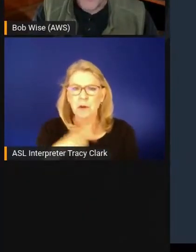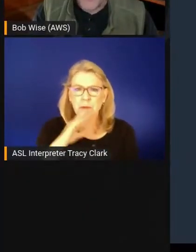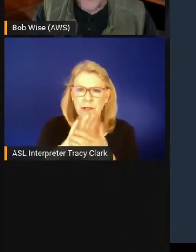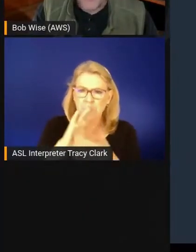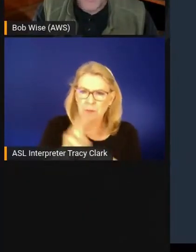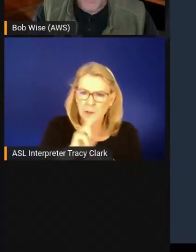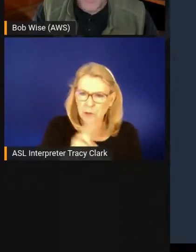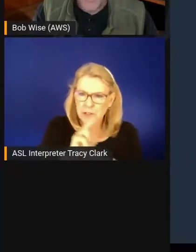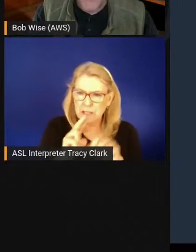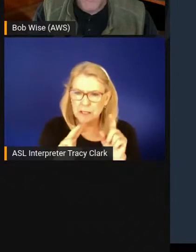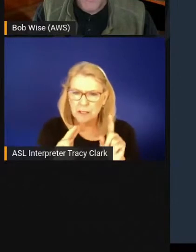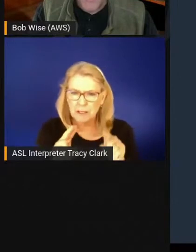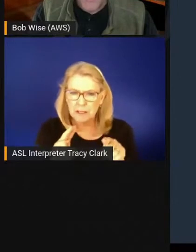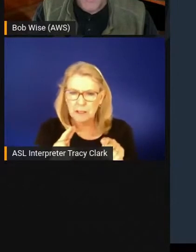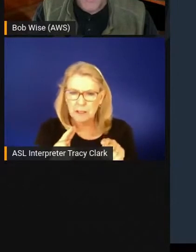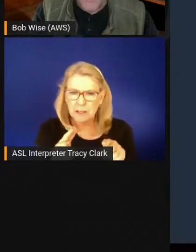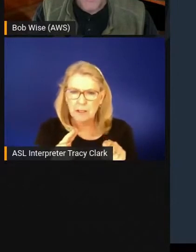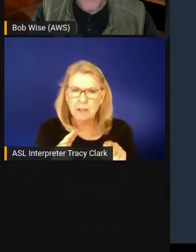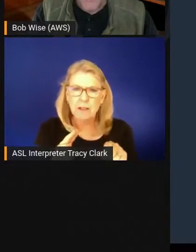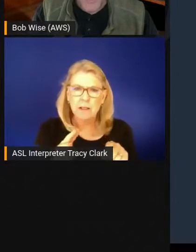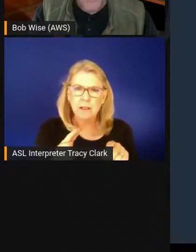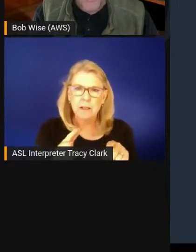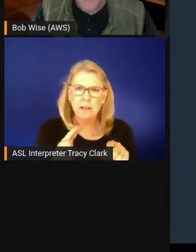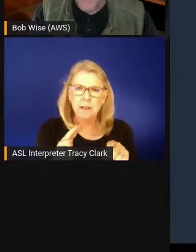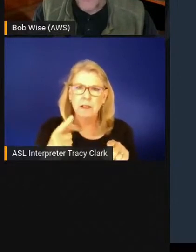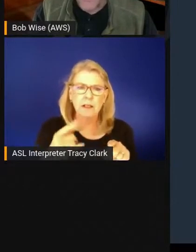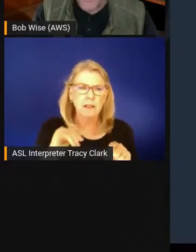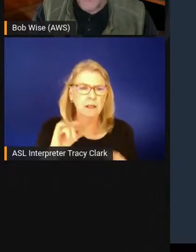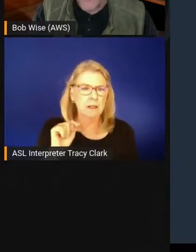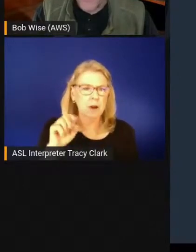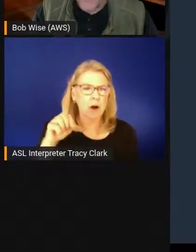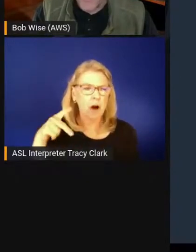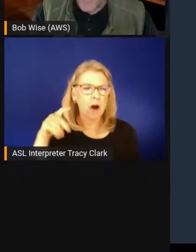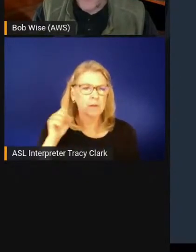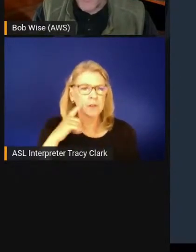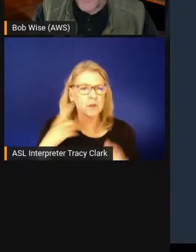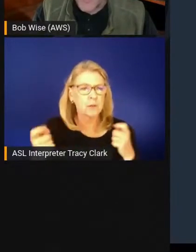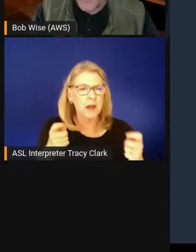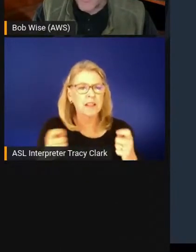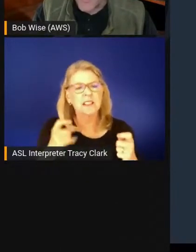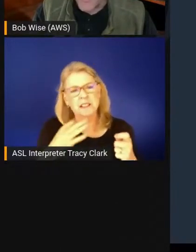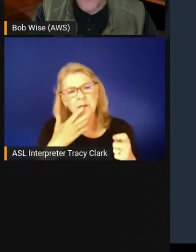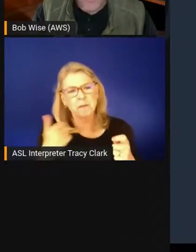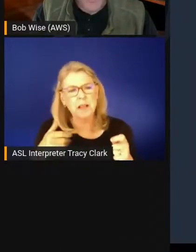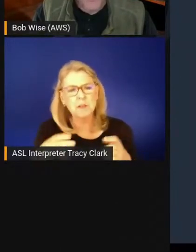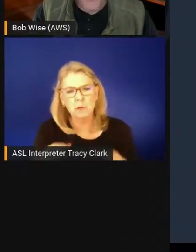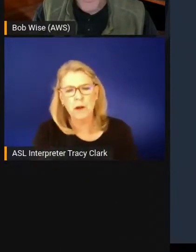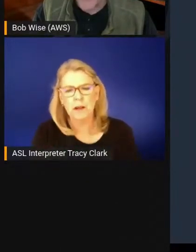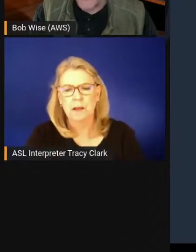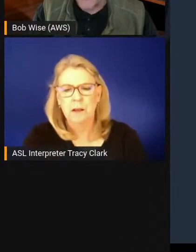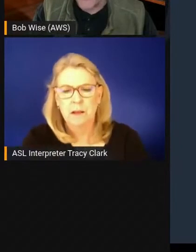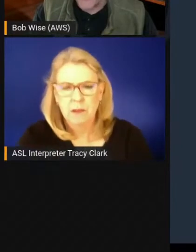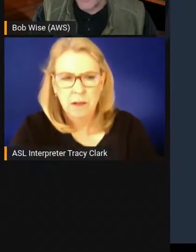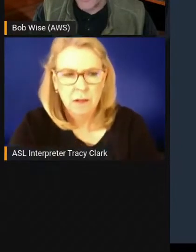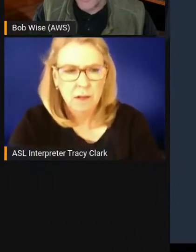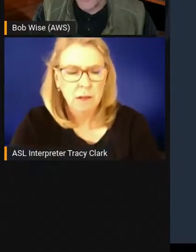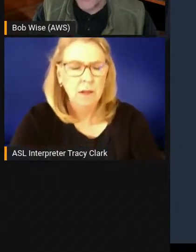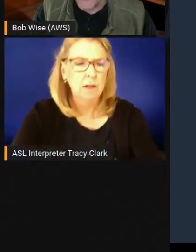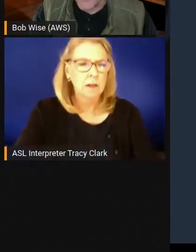best practice. And you might have noticed that Flux is part of the EKS Anywhere offering and will be coming